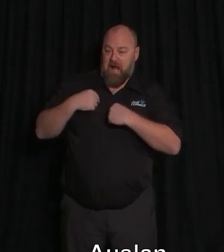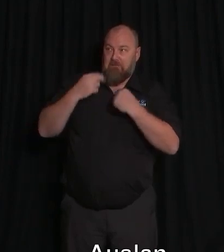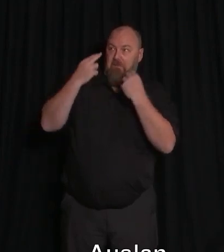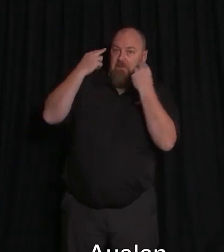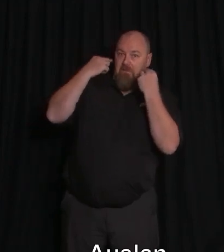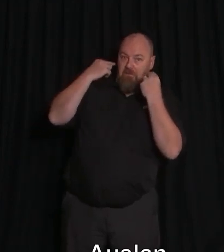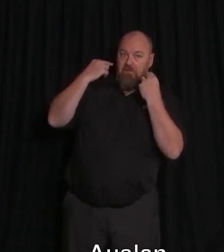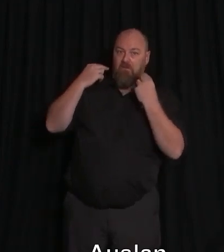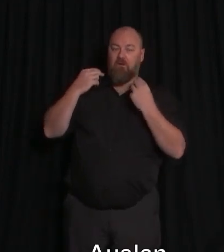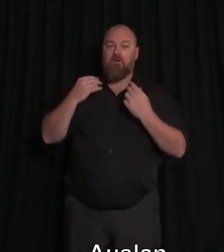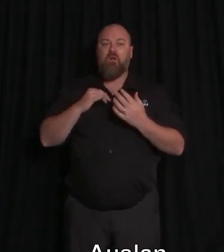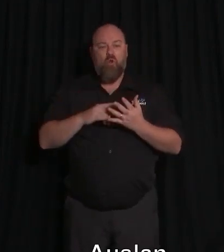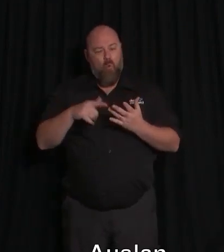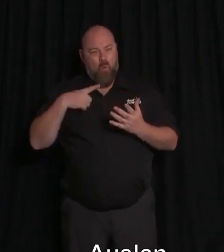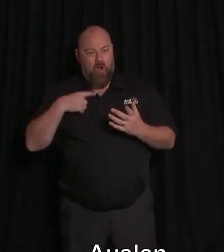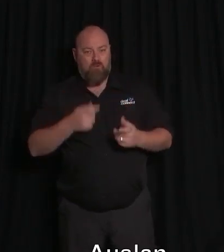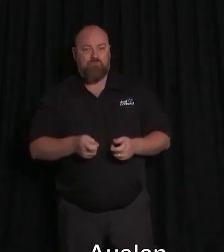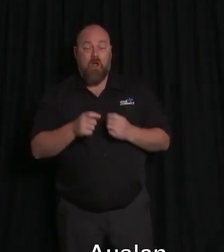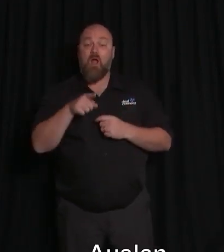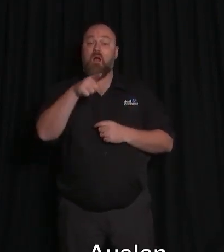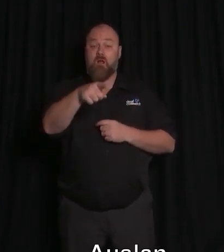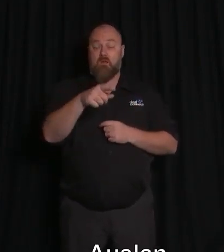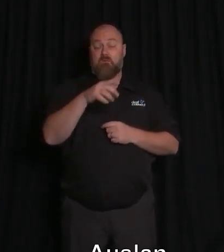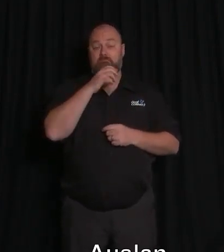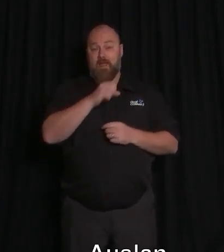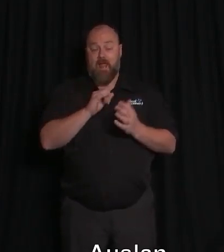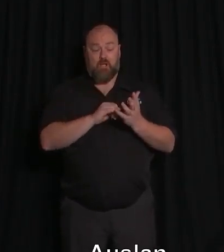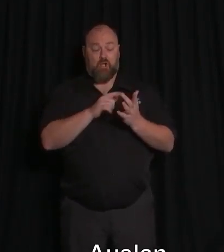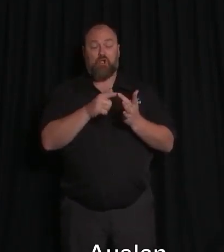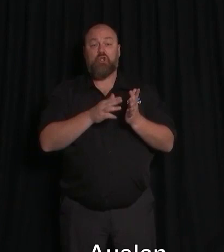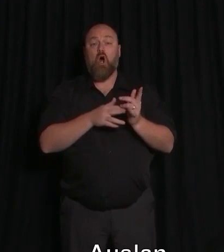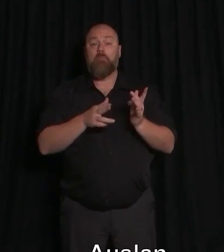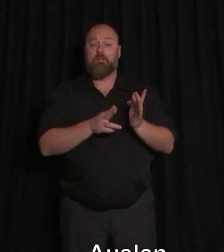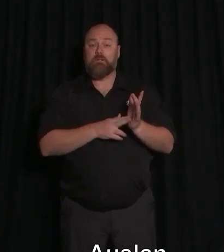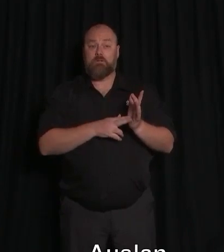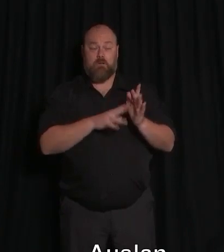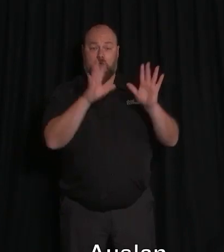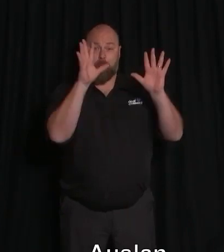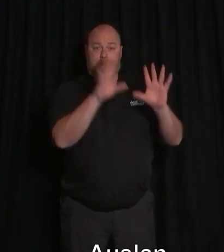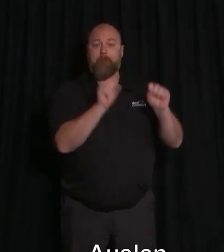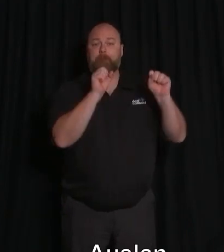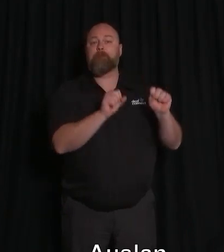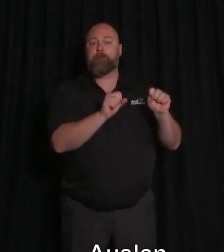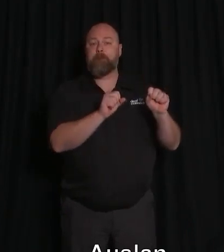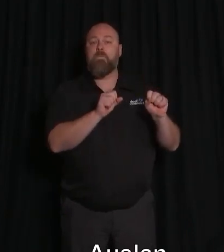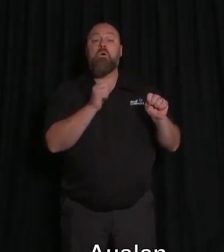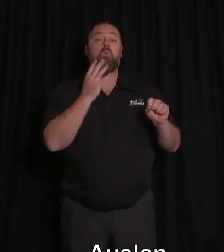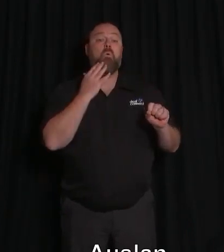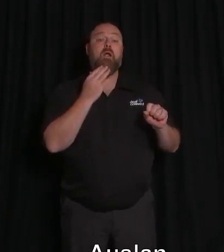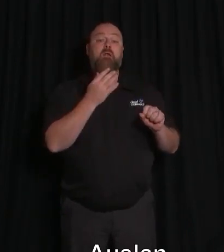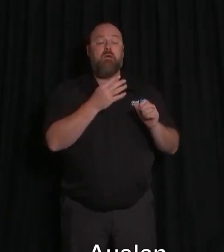And Simon was arrested. There was a massive uprising on the 4th of September, Monday the 4th of